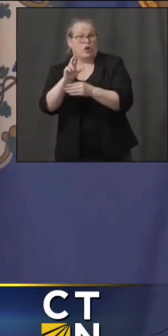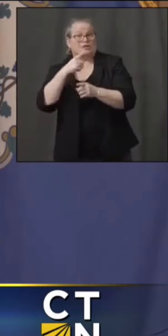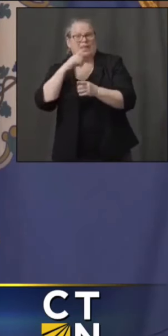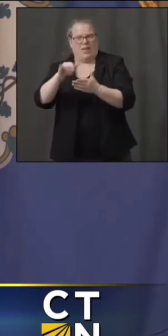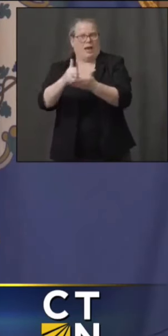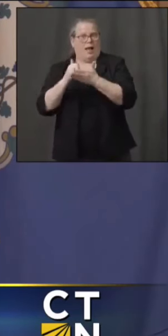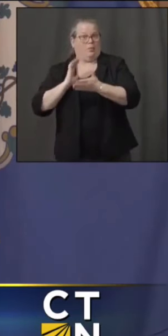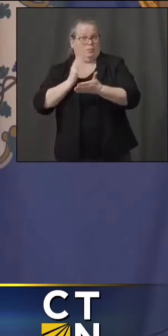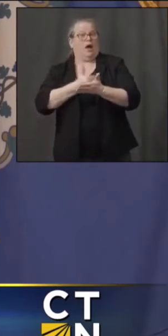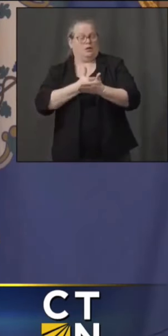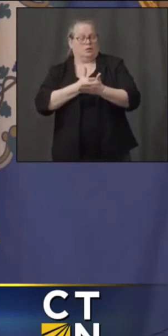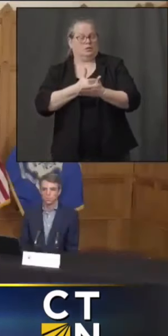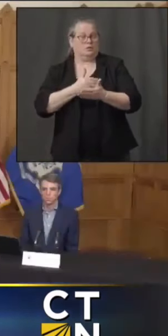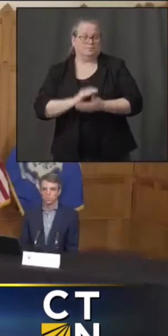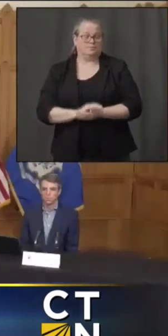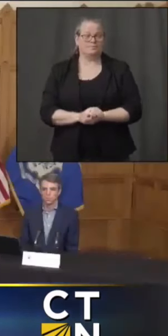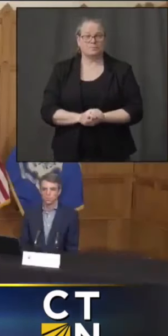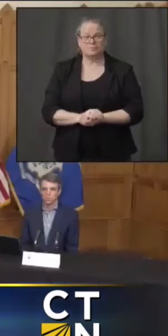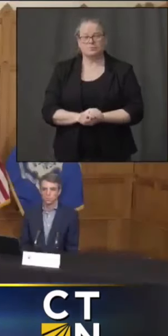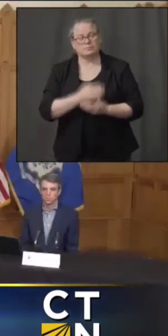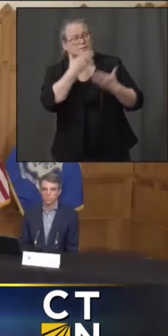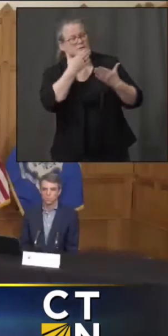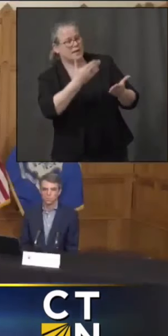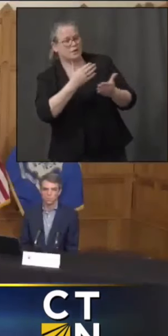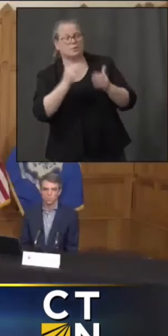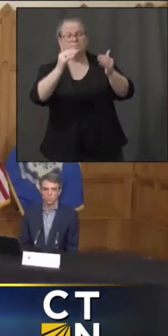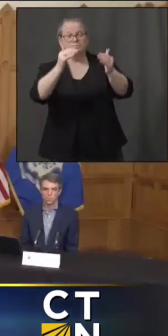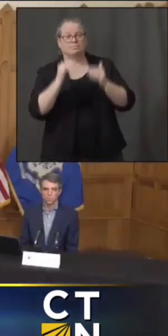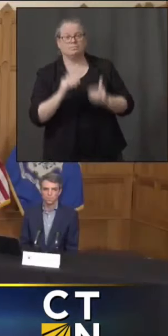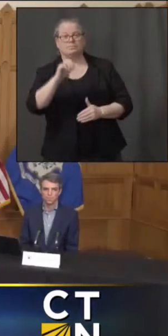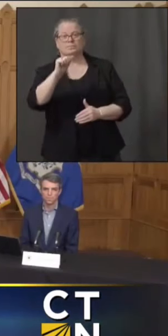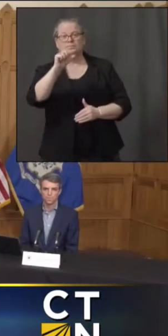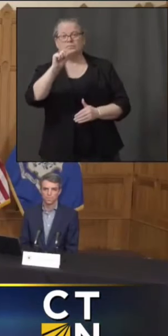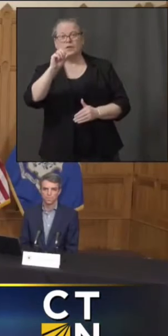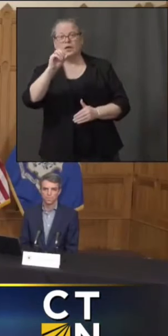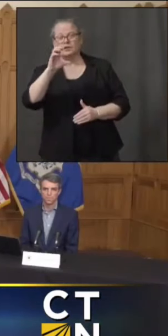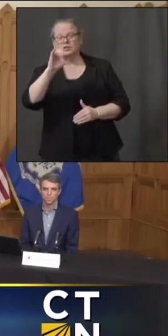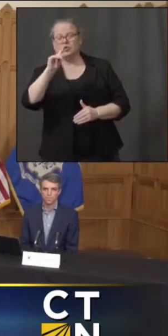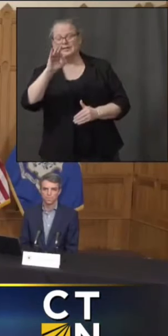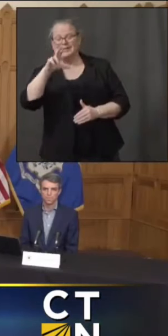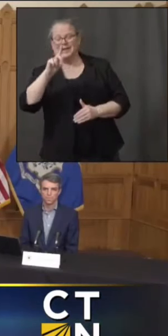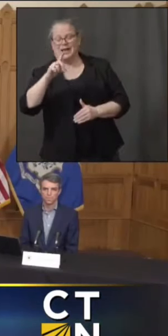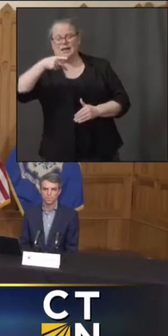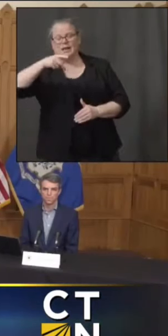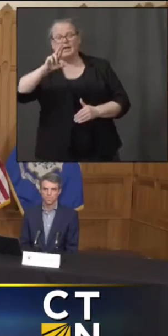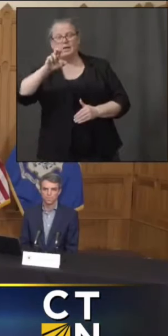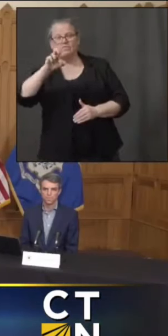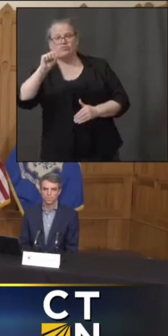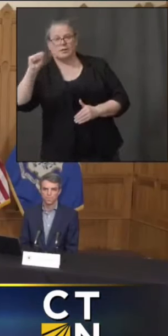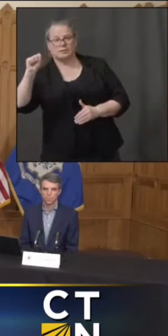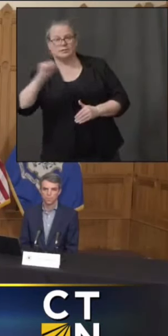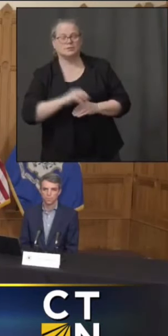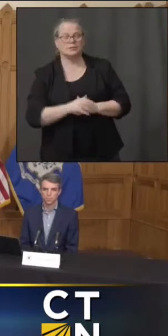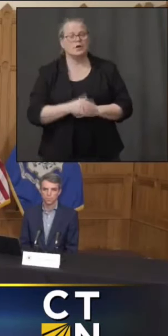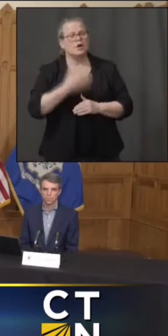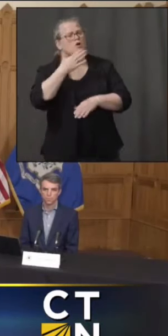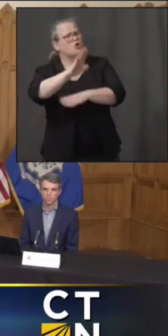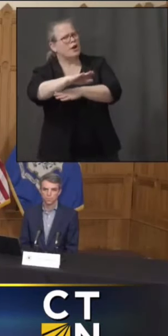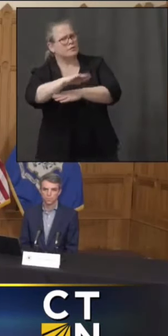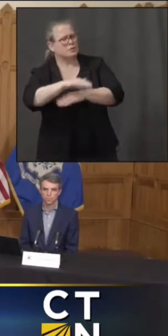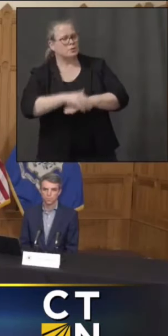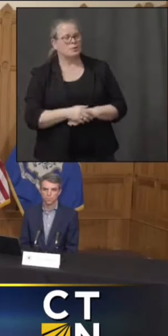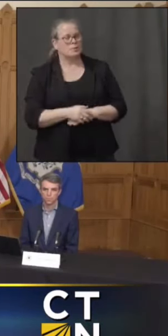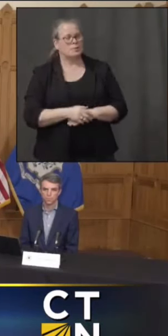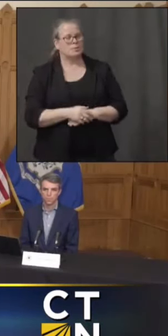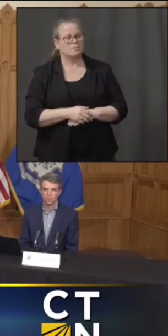Thank you. The Associated Press. Good afternoon, everyone. Dr. Carter, you were talking